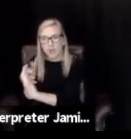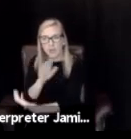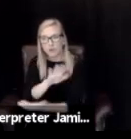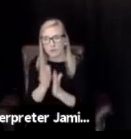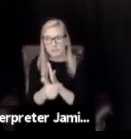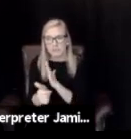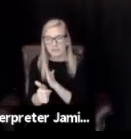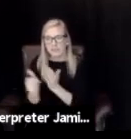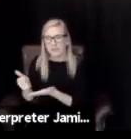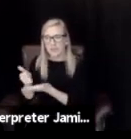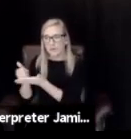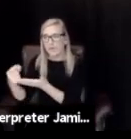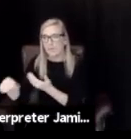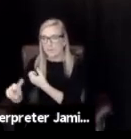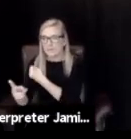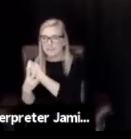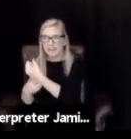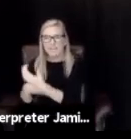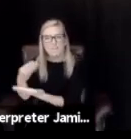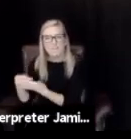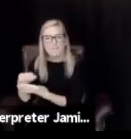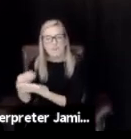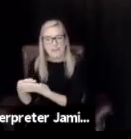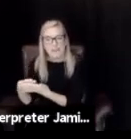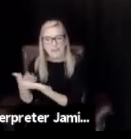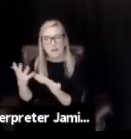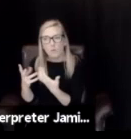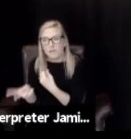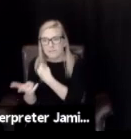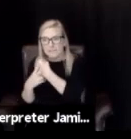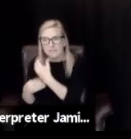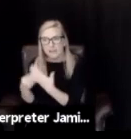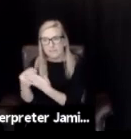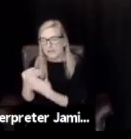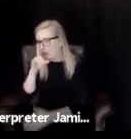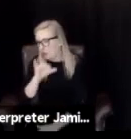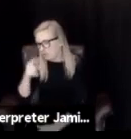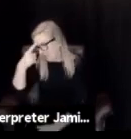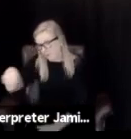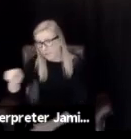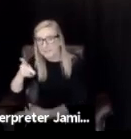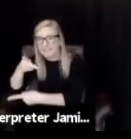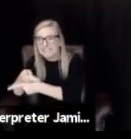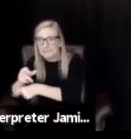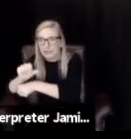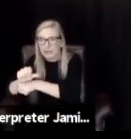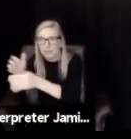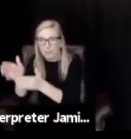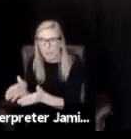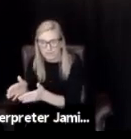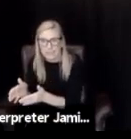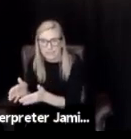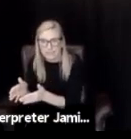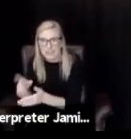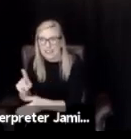save money. And what saving money looks like to them is retaining an employee that